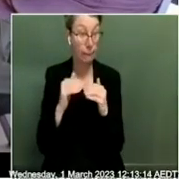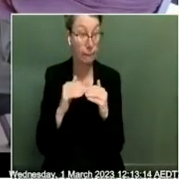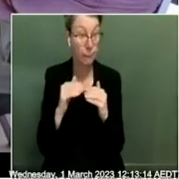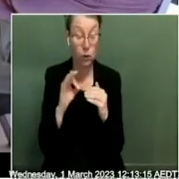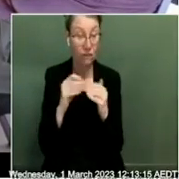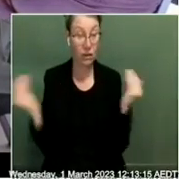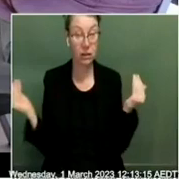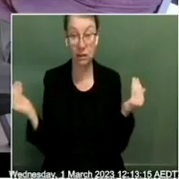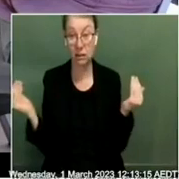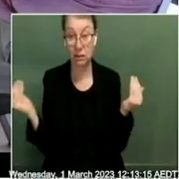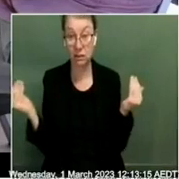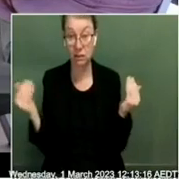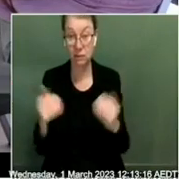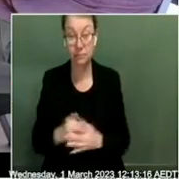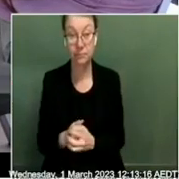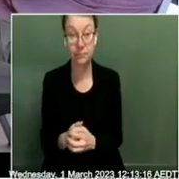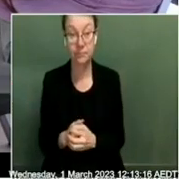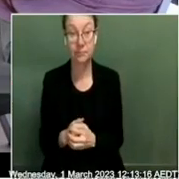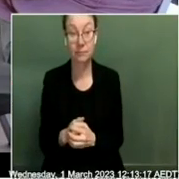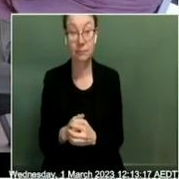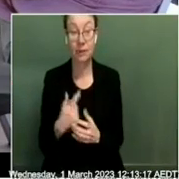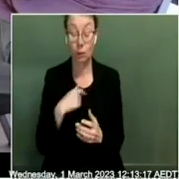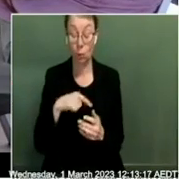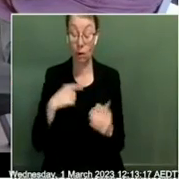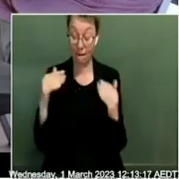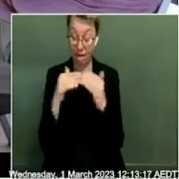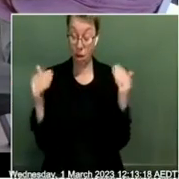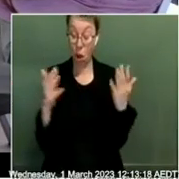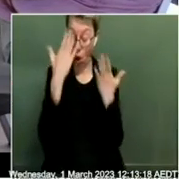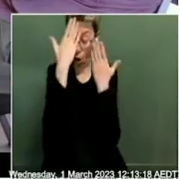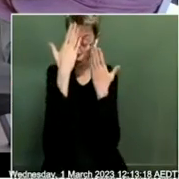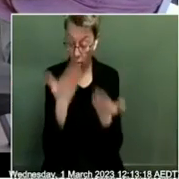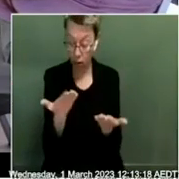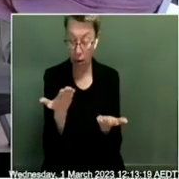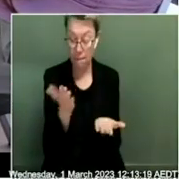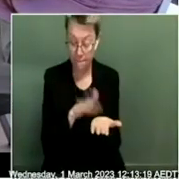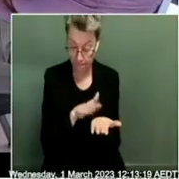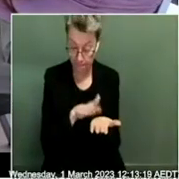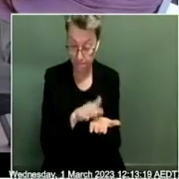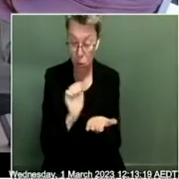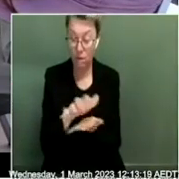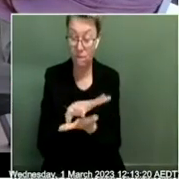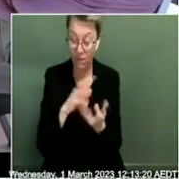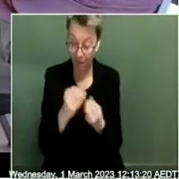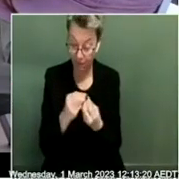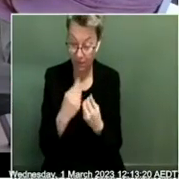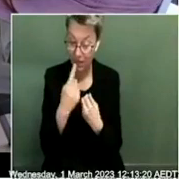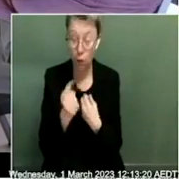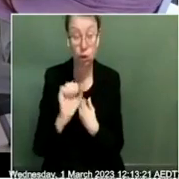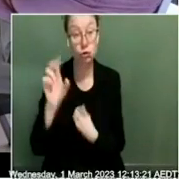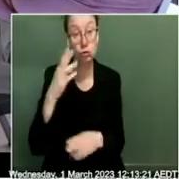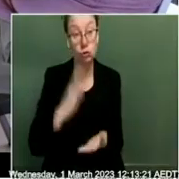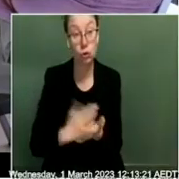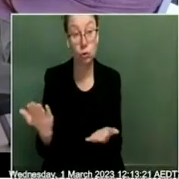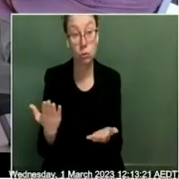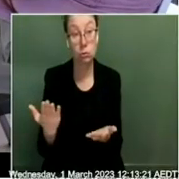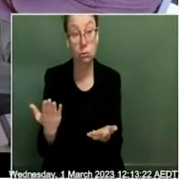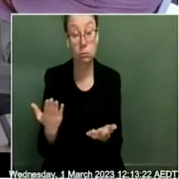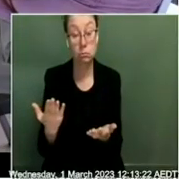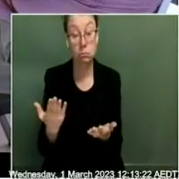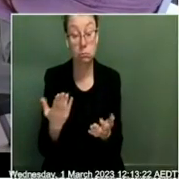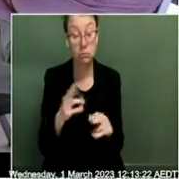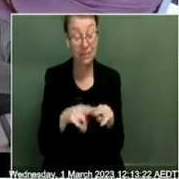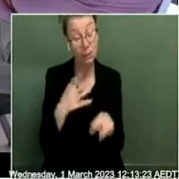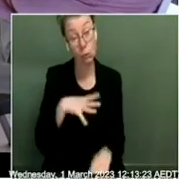mum and our family and telling her truth, well, that's what Dad wanted for her because no one ever listened to mum. And that's